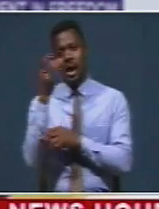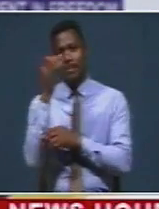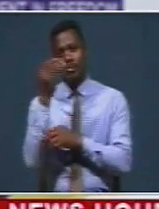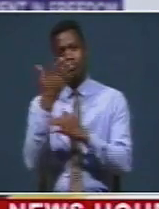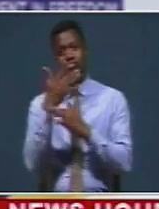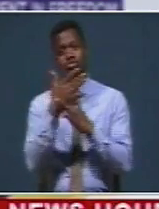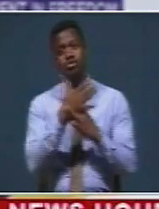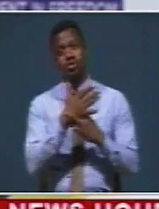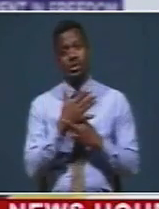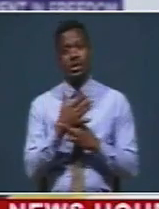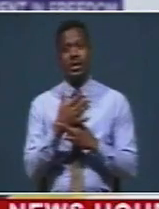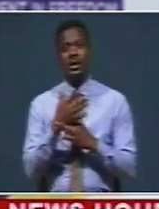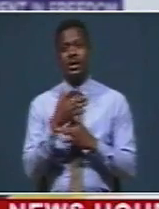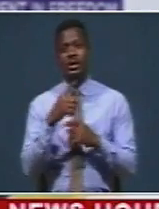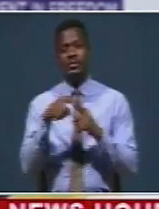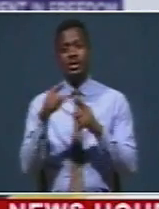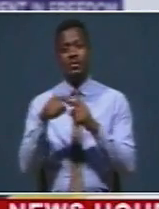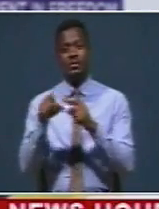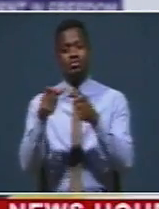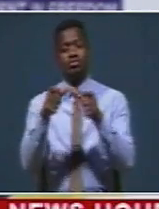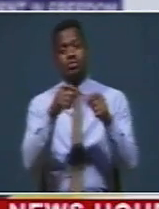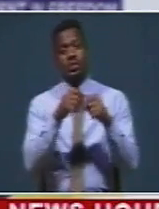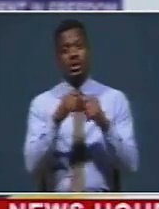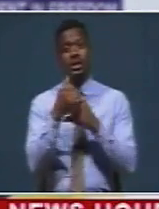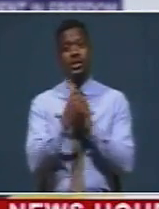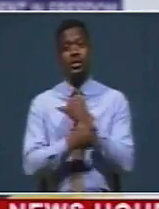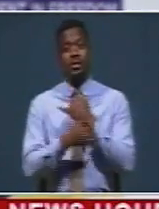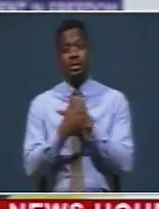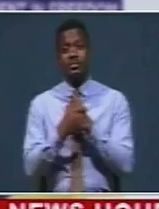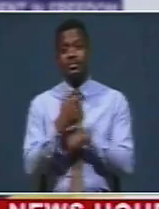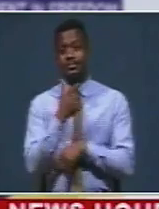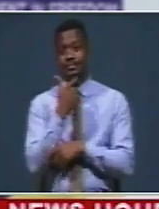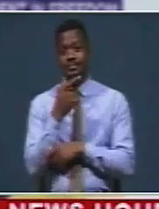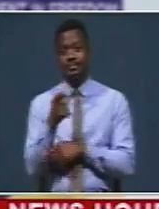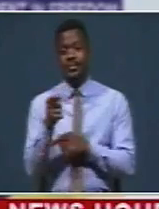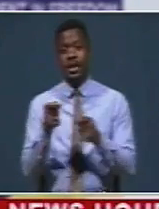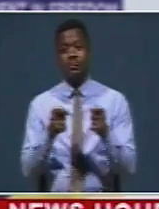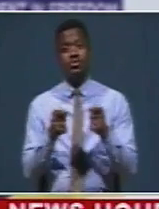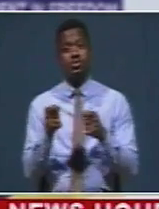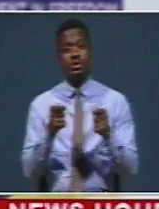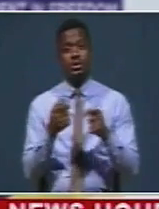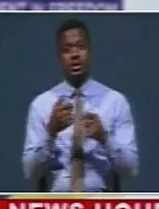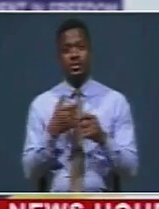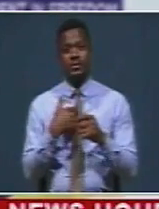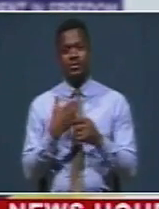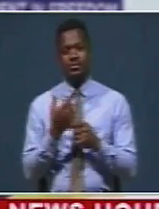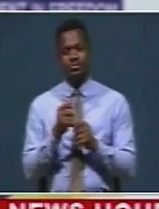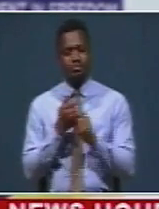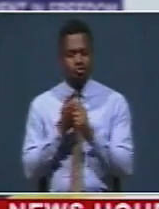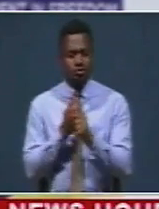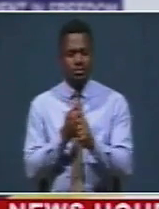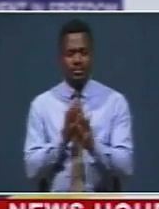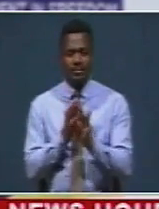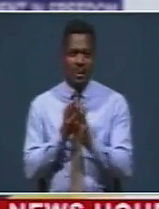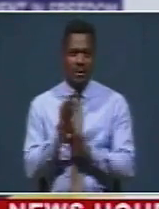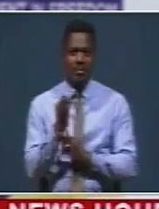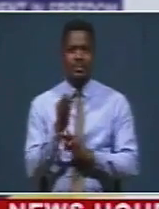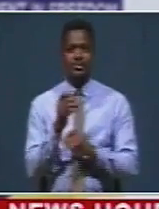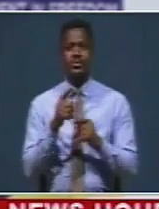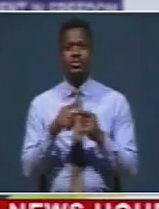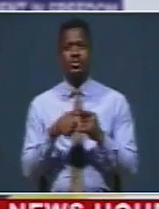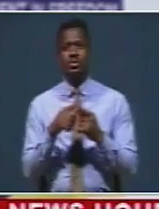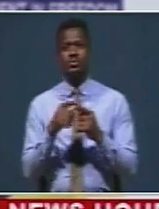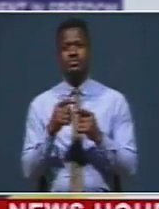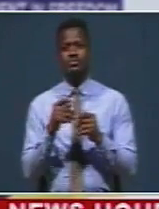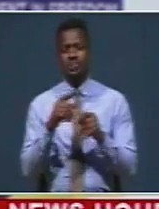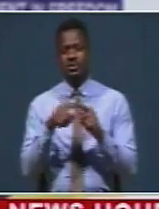dispatched to various constituencies in the country. The Akufo-Addo-led administration has been religiously committed to initiatives